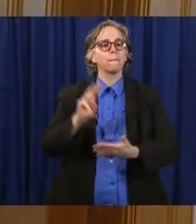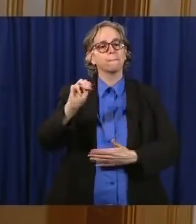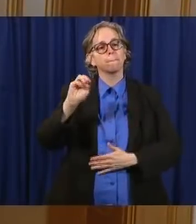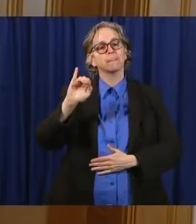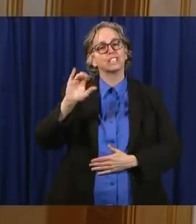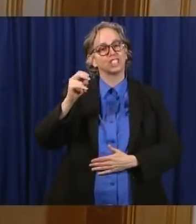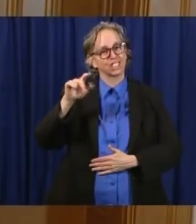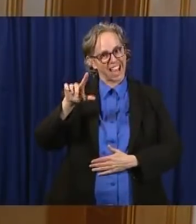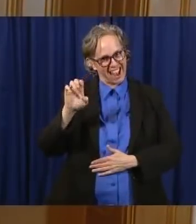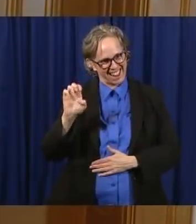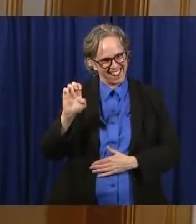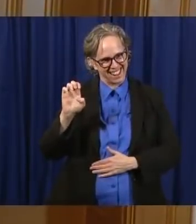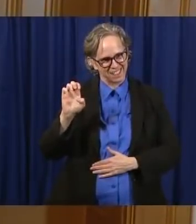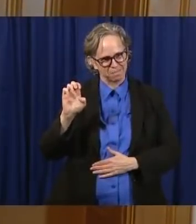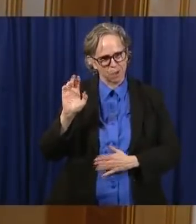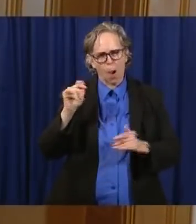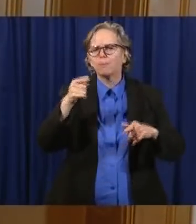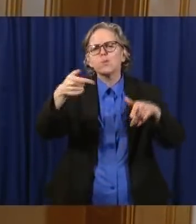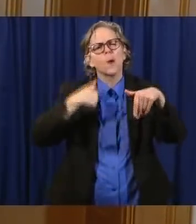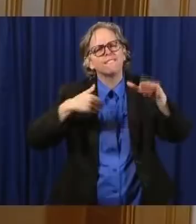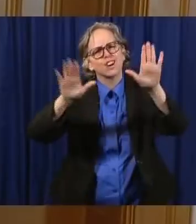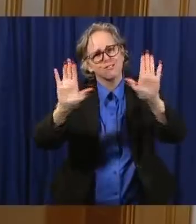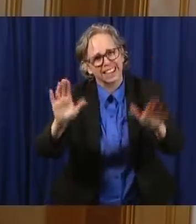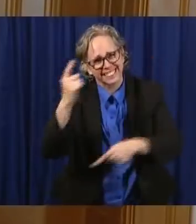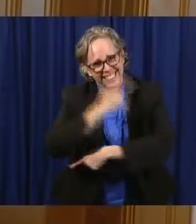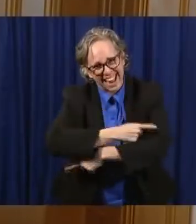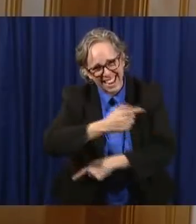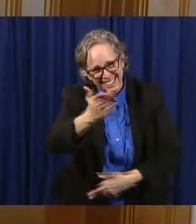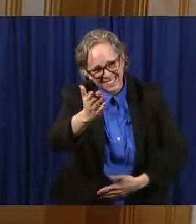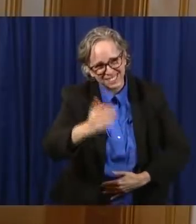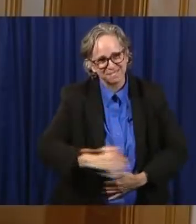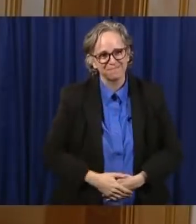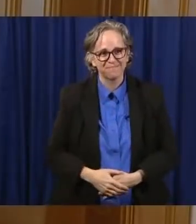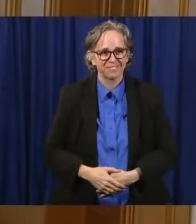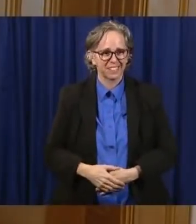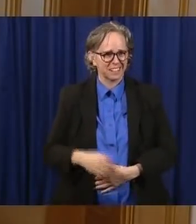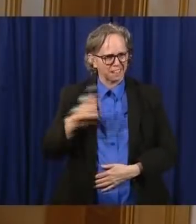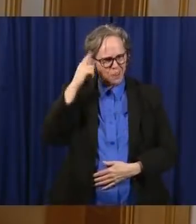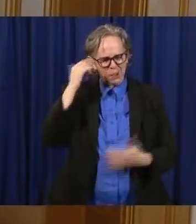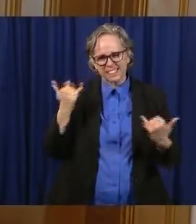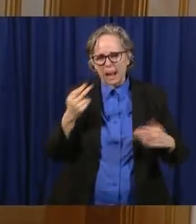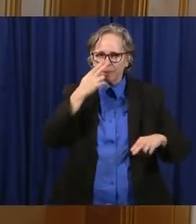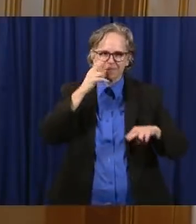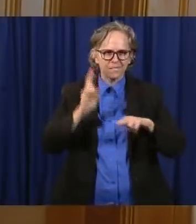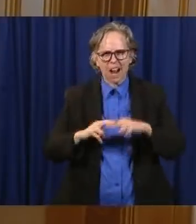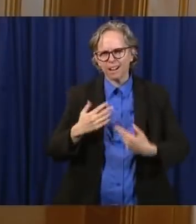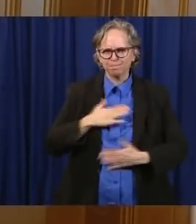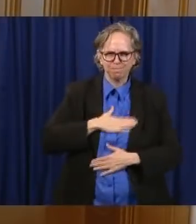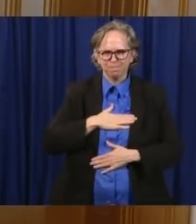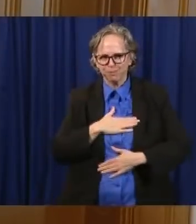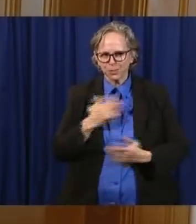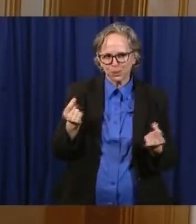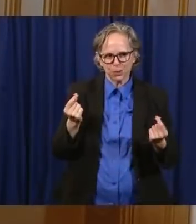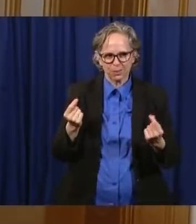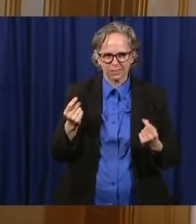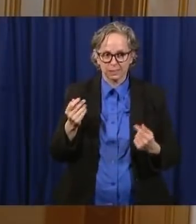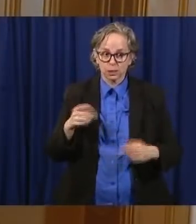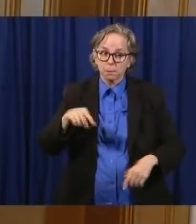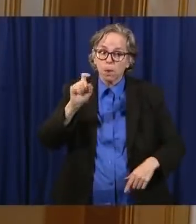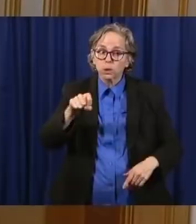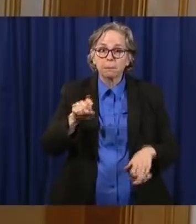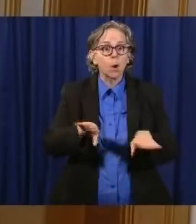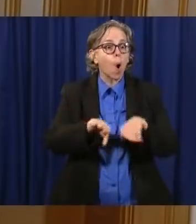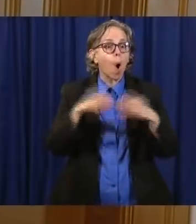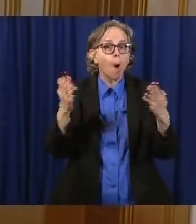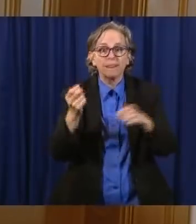day. We thought we'd have a little fun today. This was supposed to be the opening day for minor league